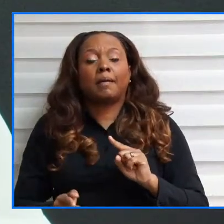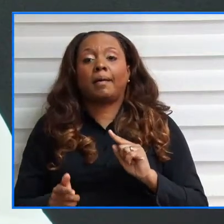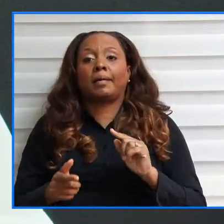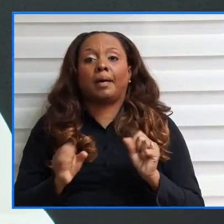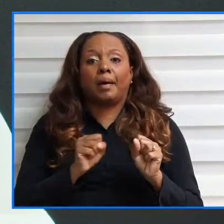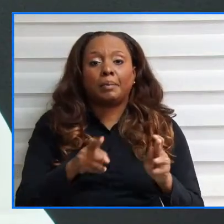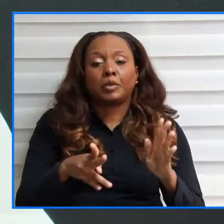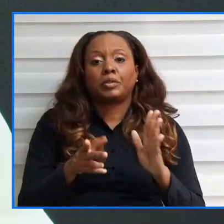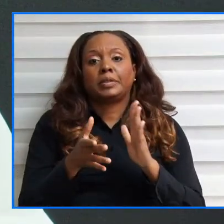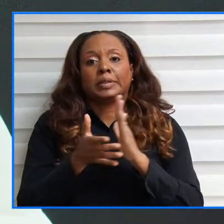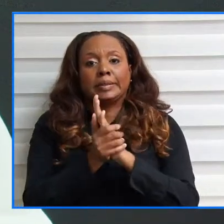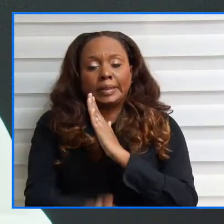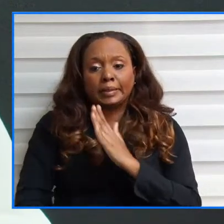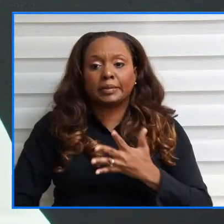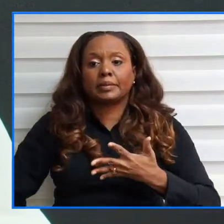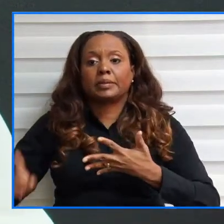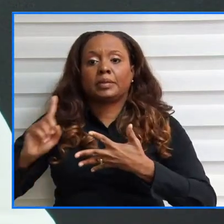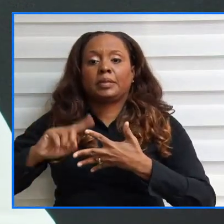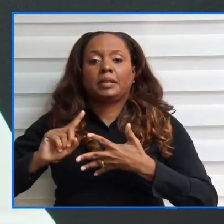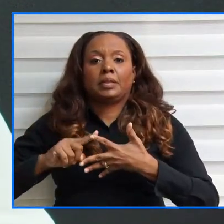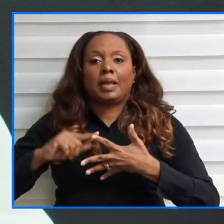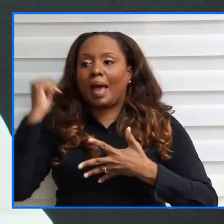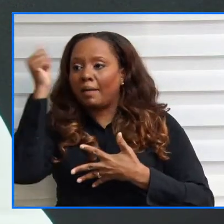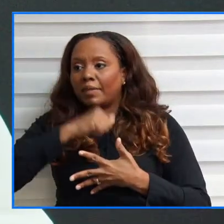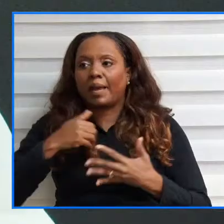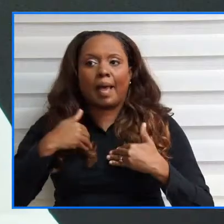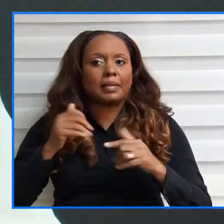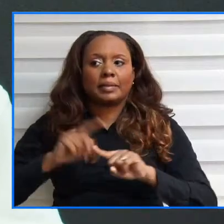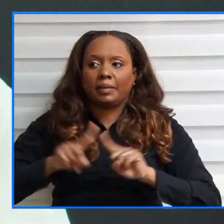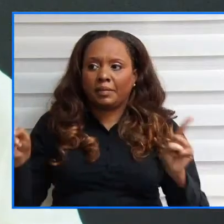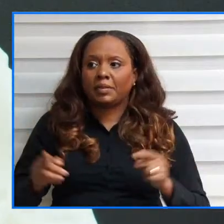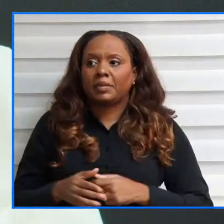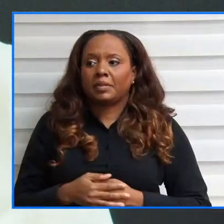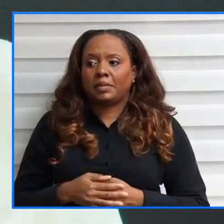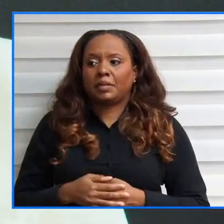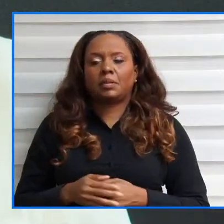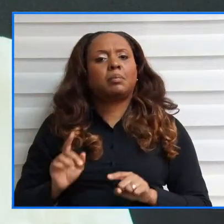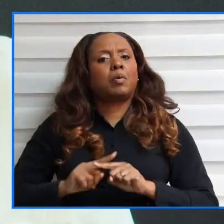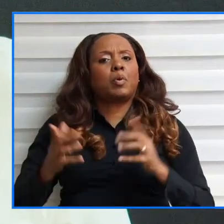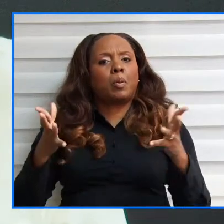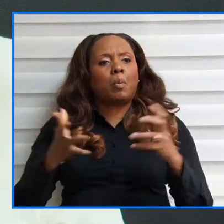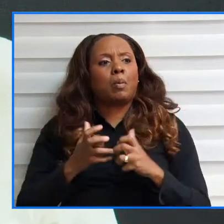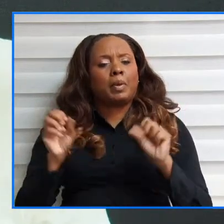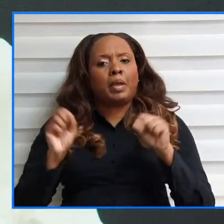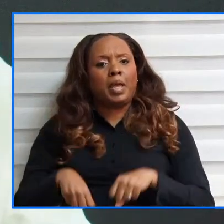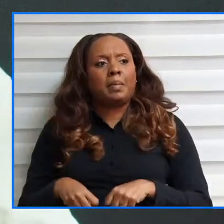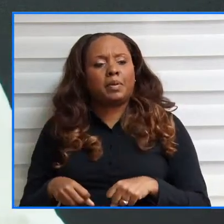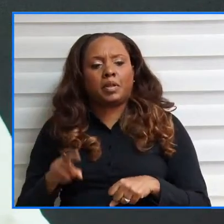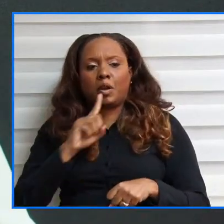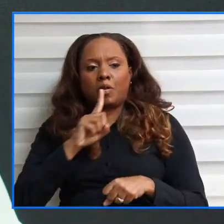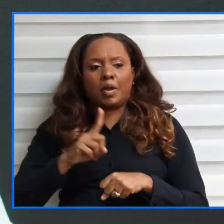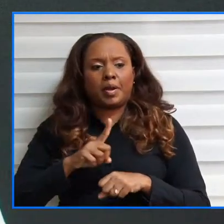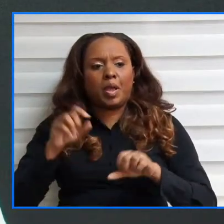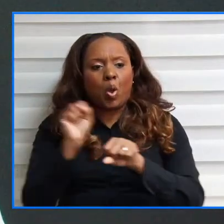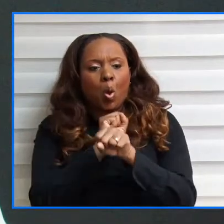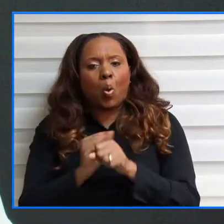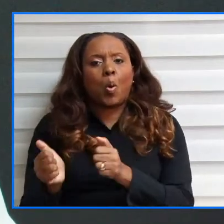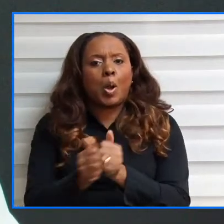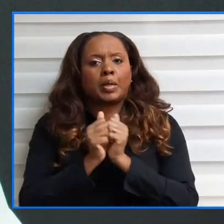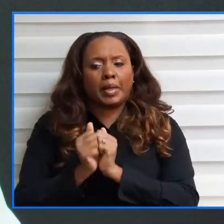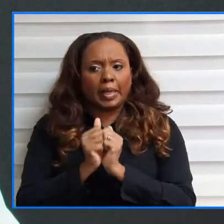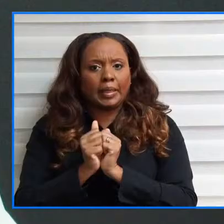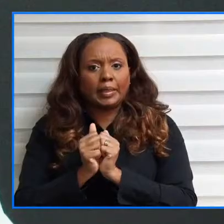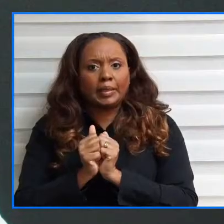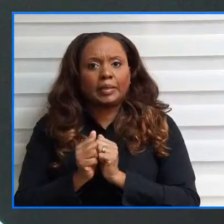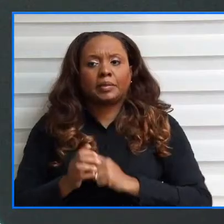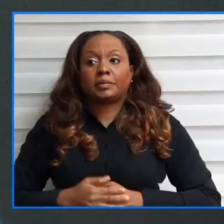must do is to have that direct engagement without that middleman, without that middle leg, without that middle passage. So I thank